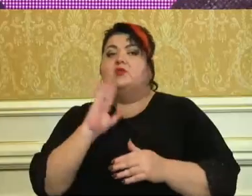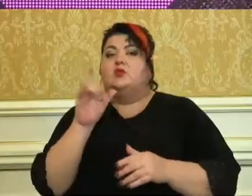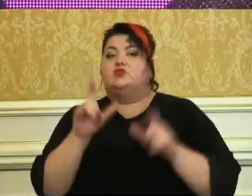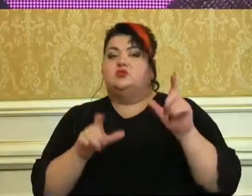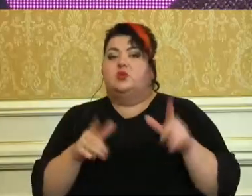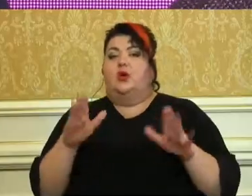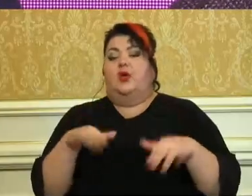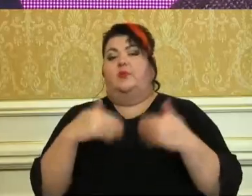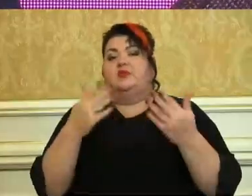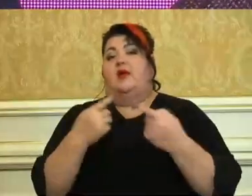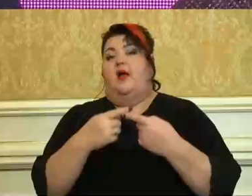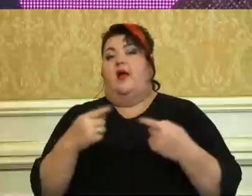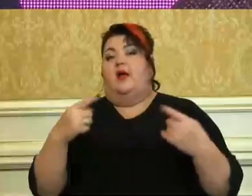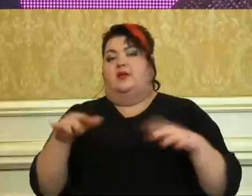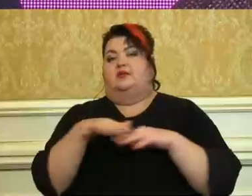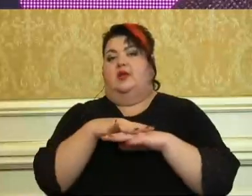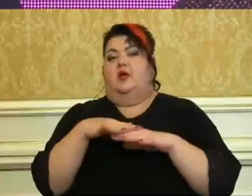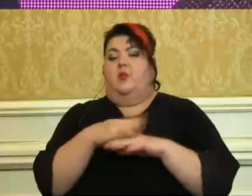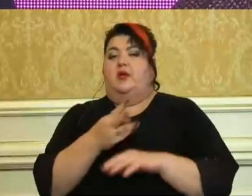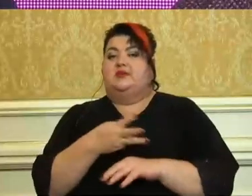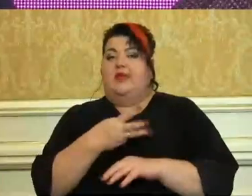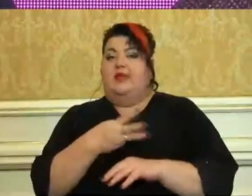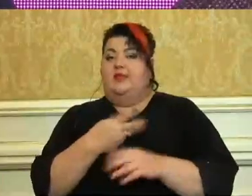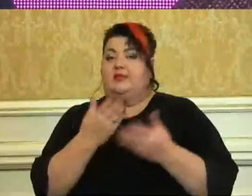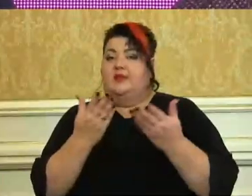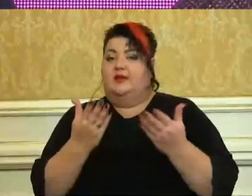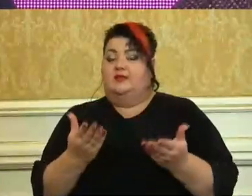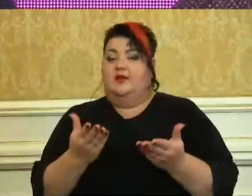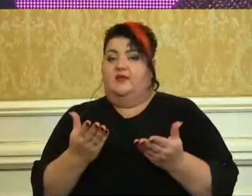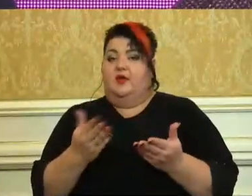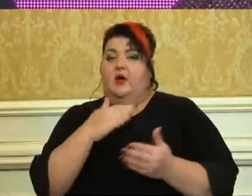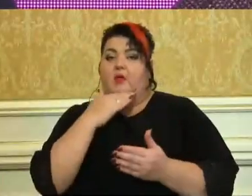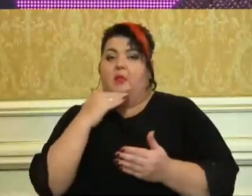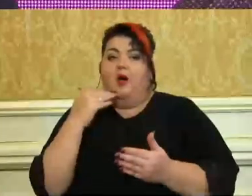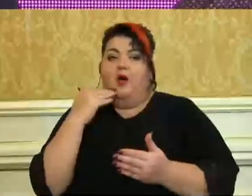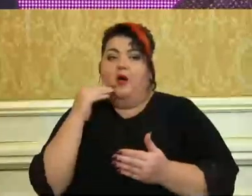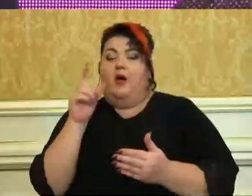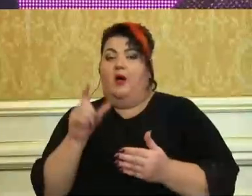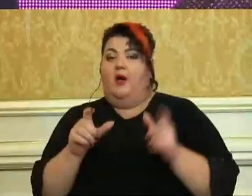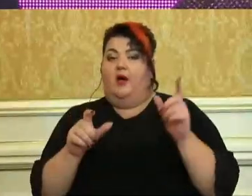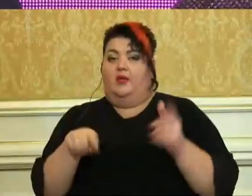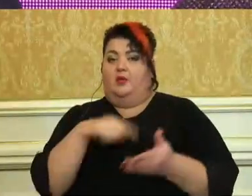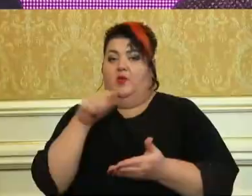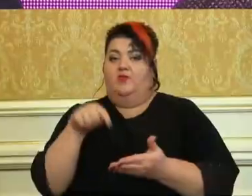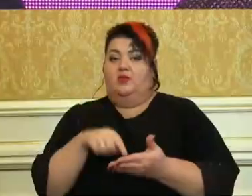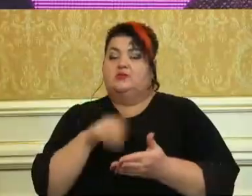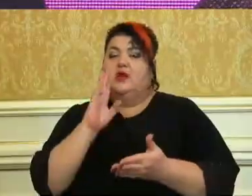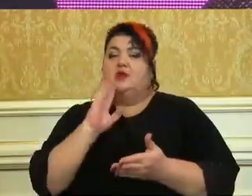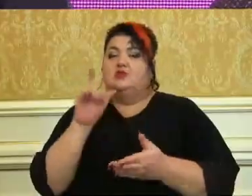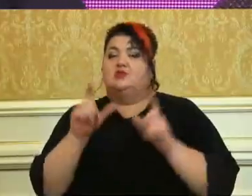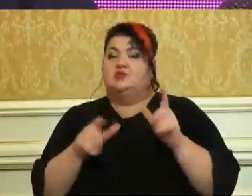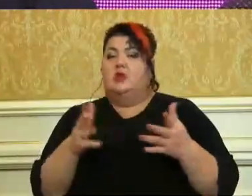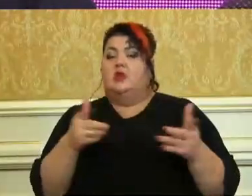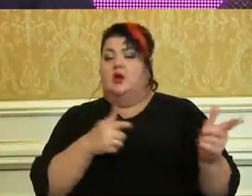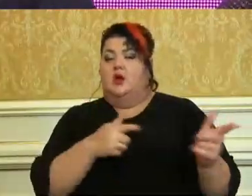in the whole, those who are representatives of the different civil initiatives, many of them, many from the different